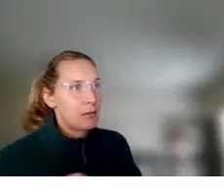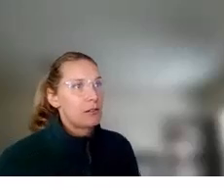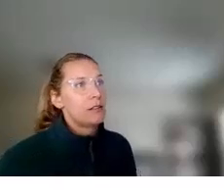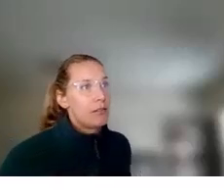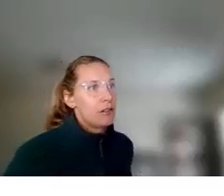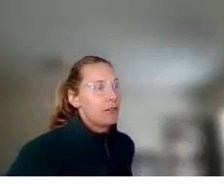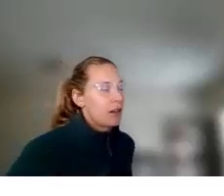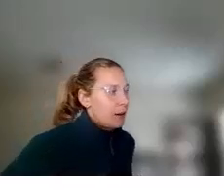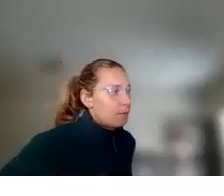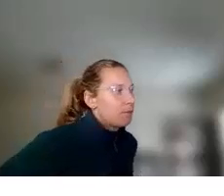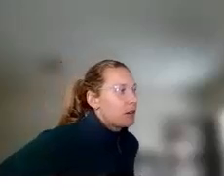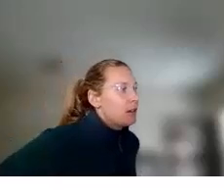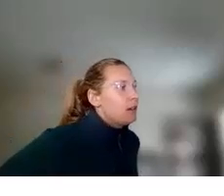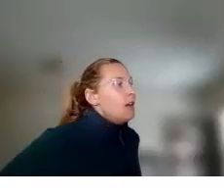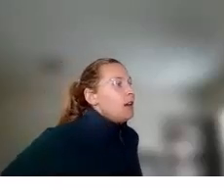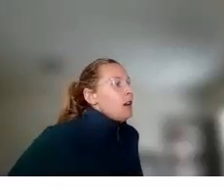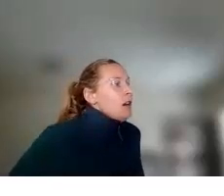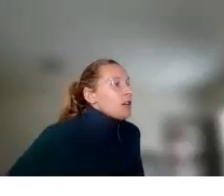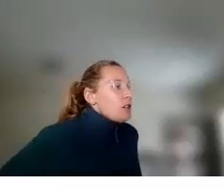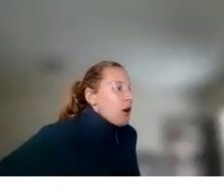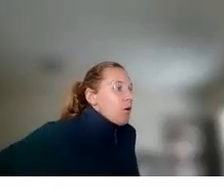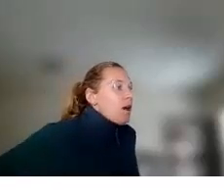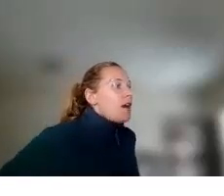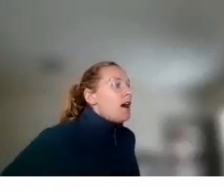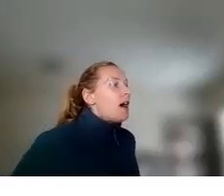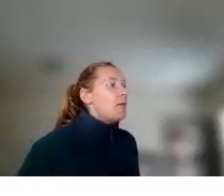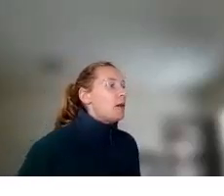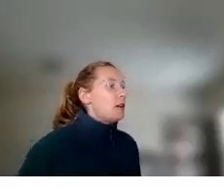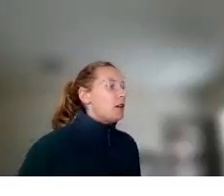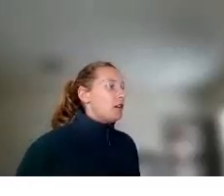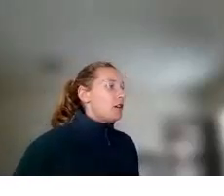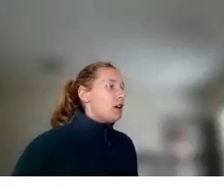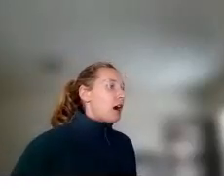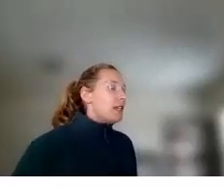meeting hospital level of care. So